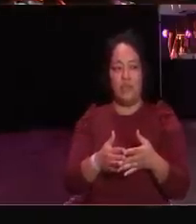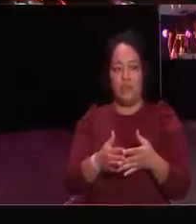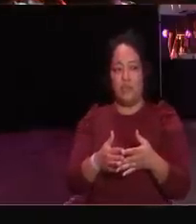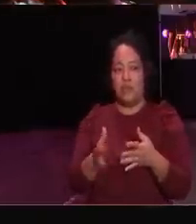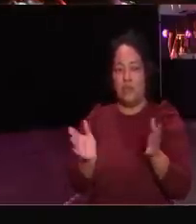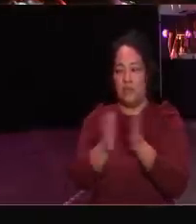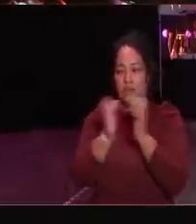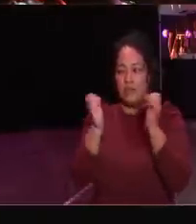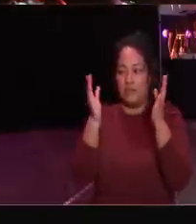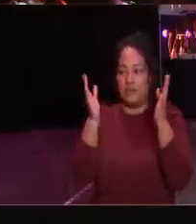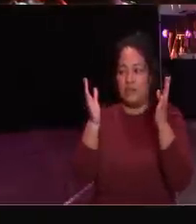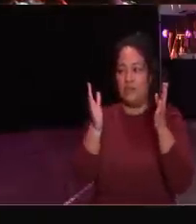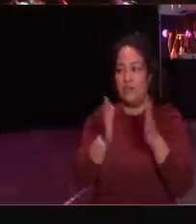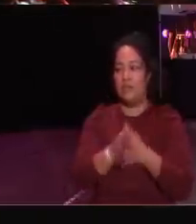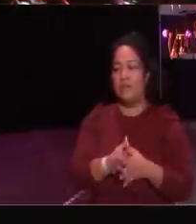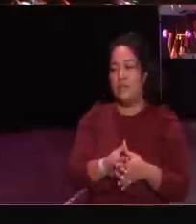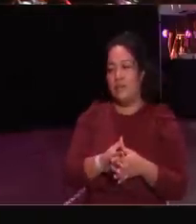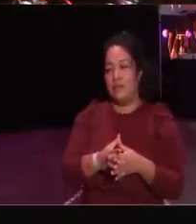Hallelujah.